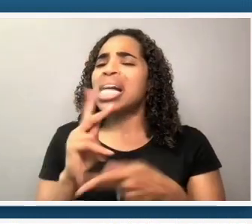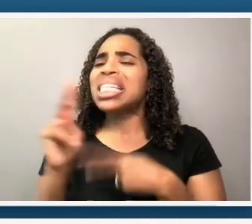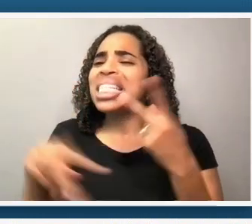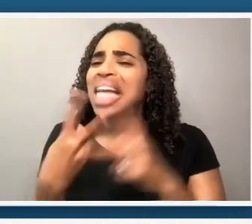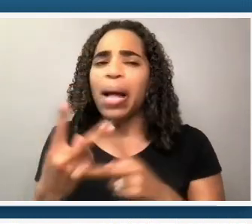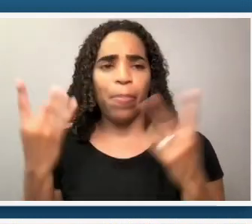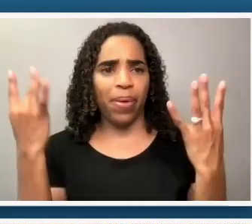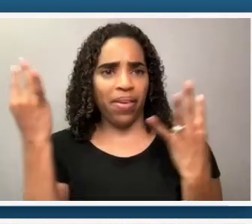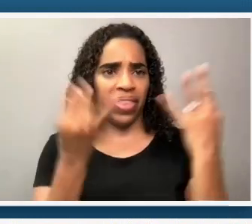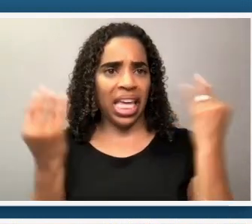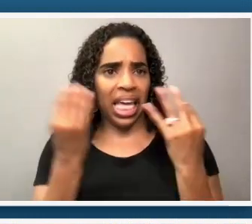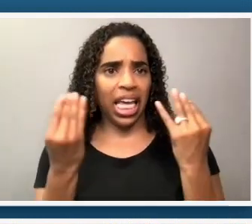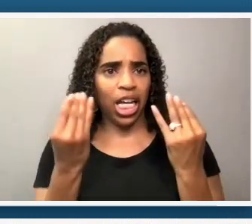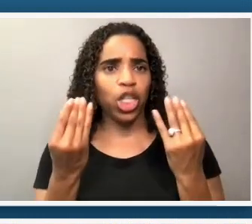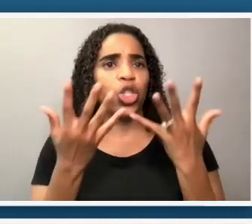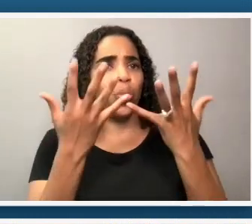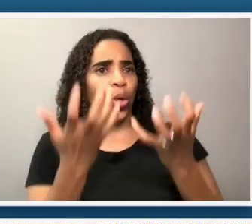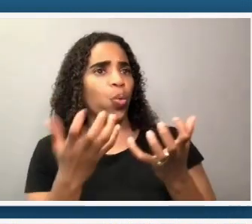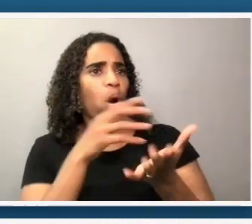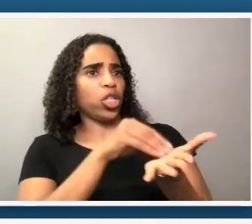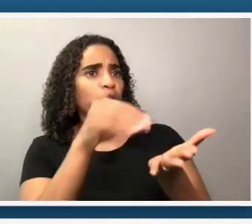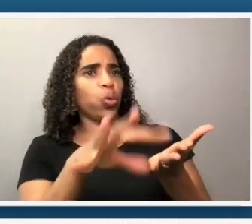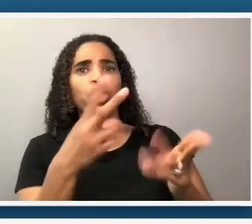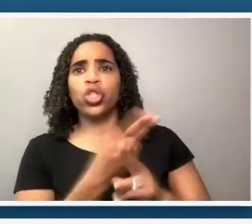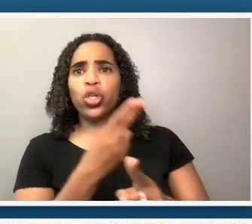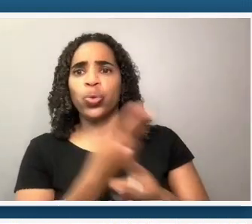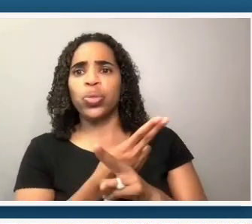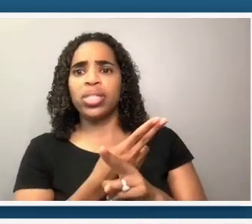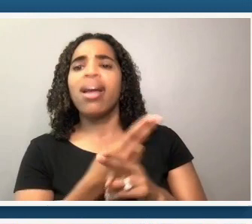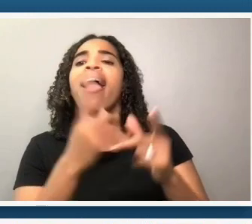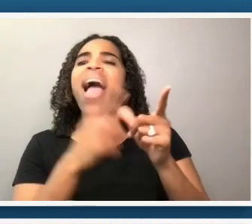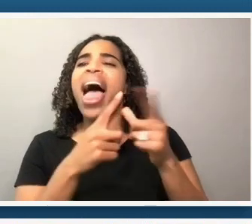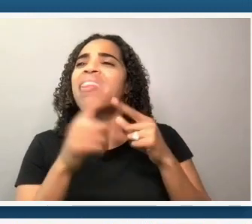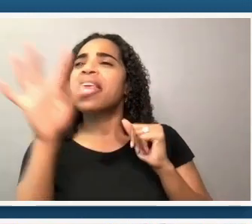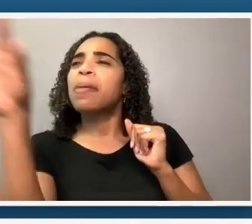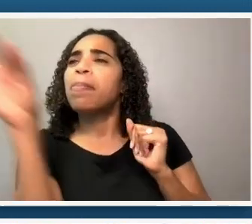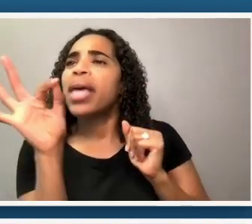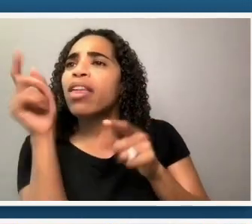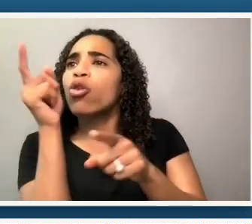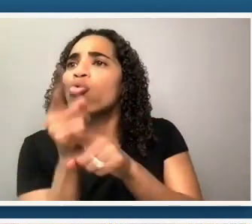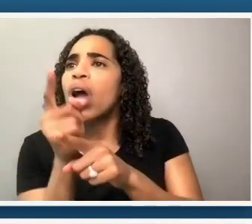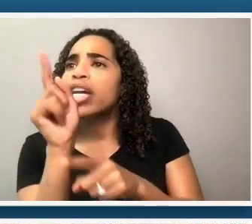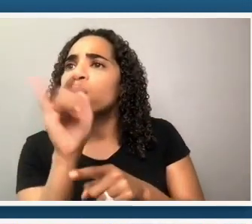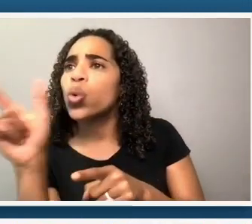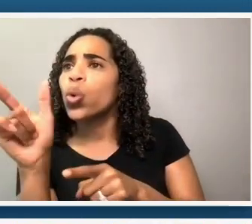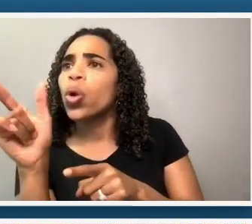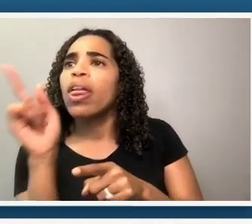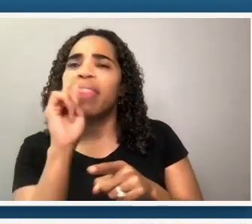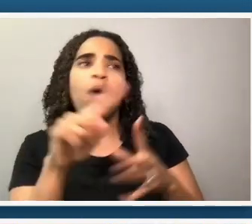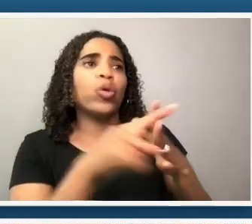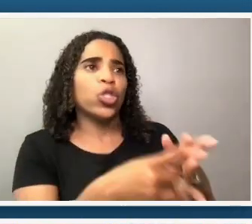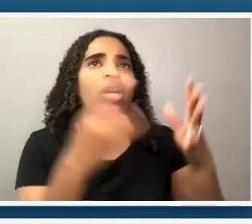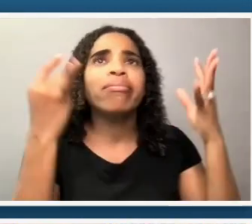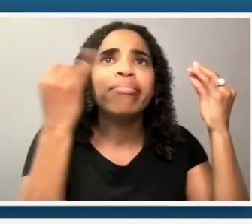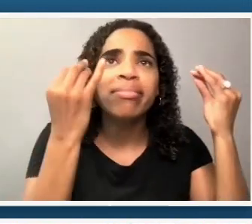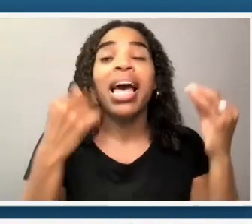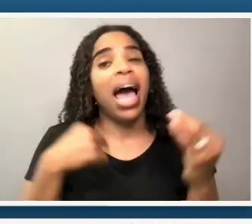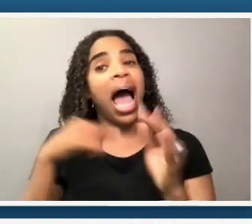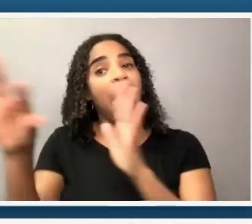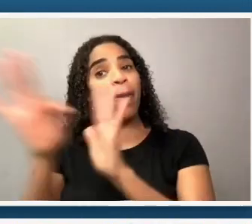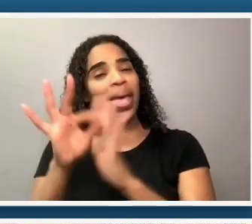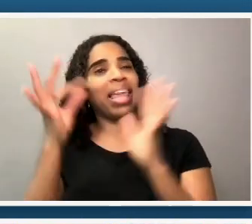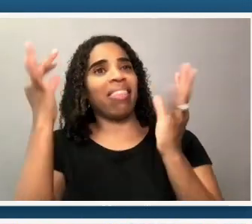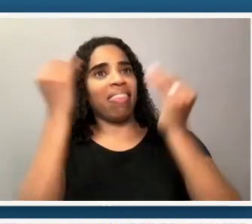thinking that we're trying to elicit from our students. And then we have to select the right tool, which in this case is the thinking routine for the